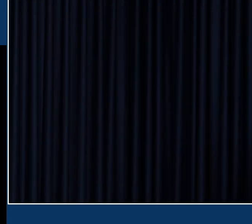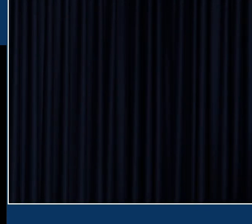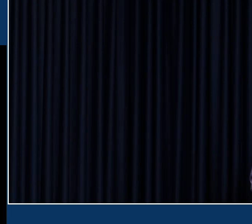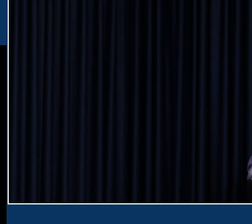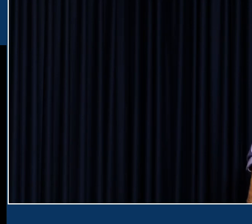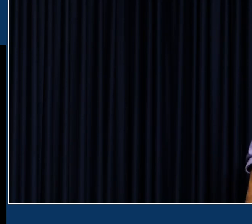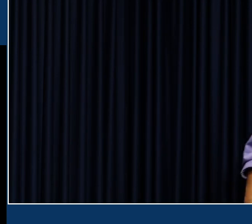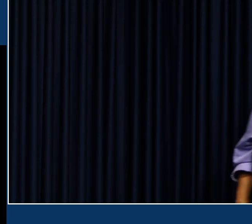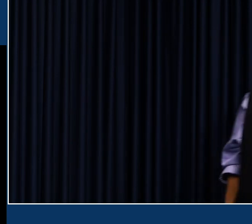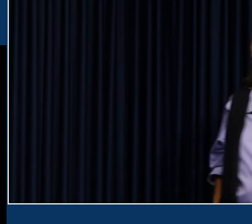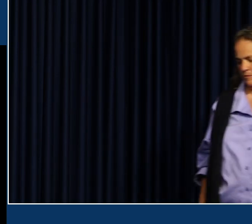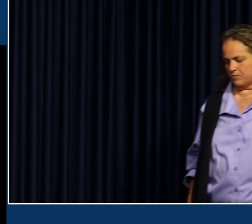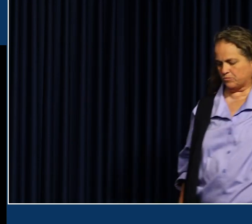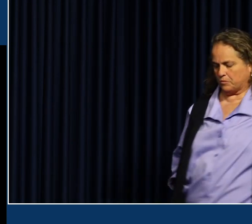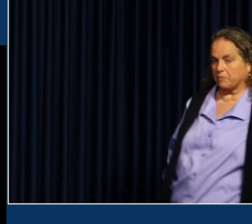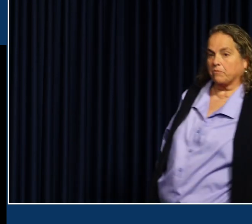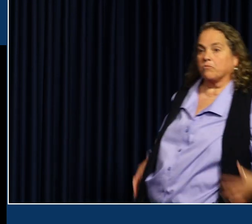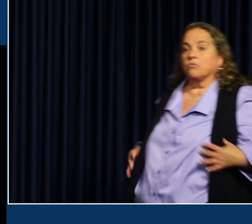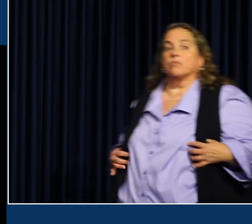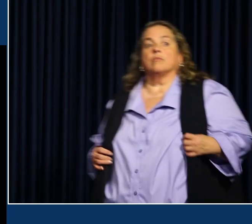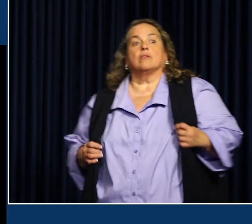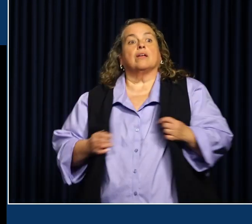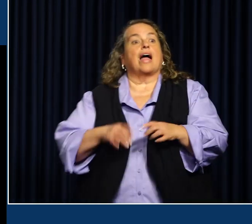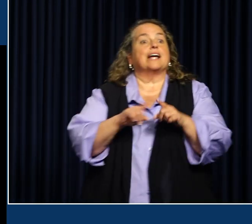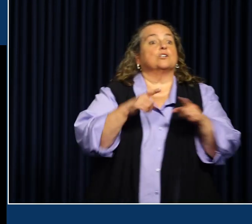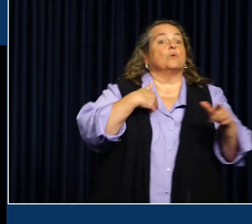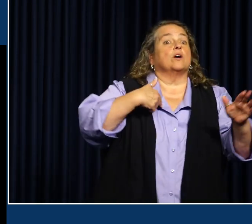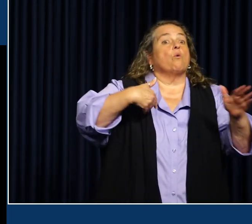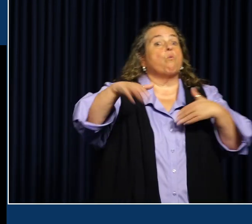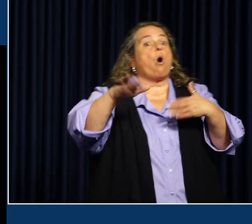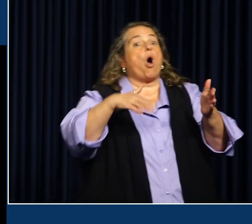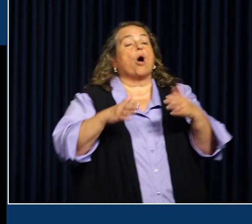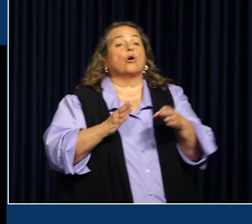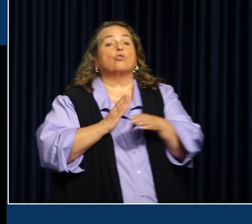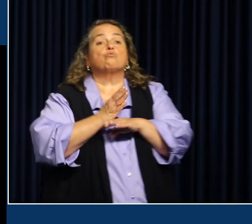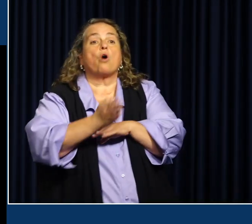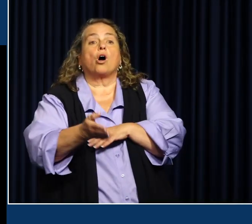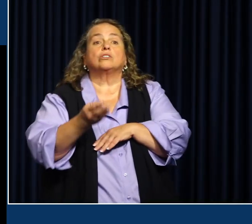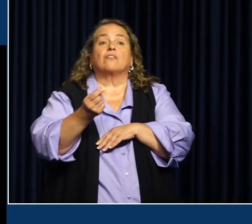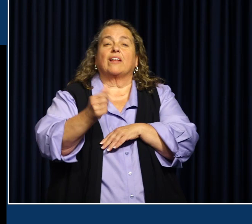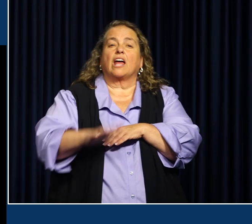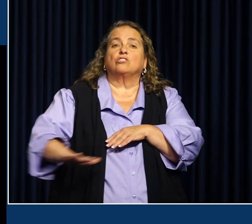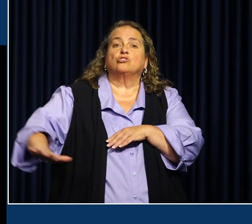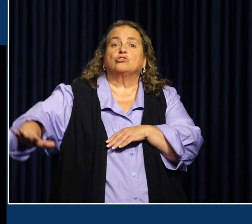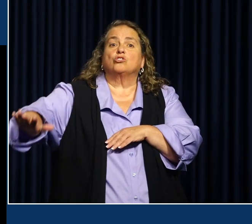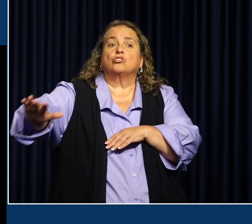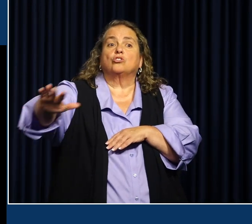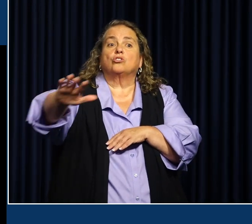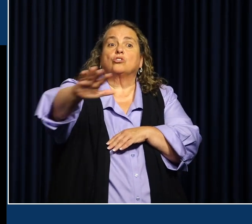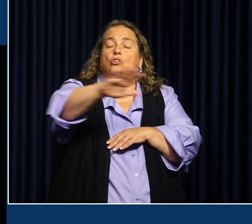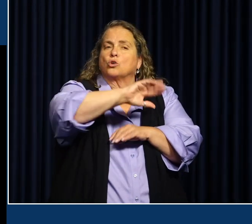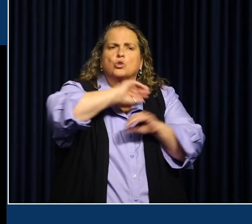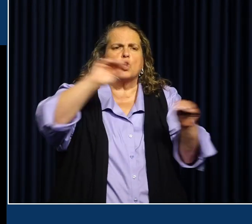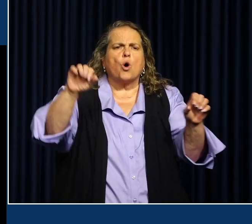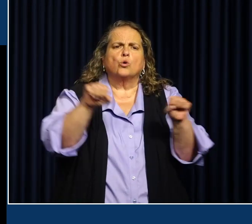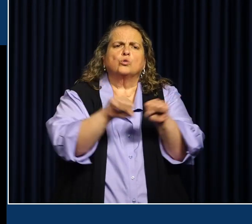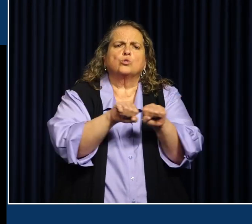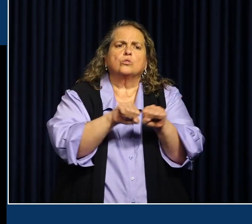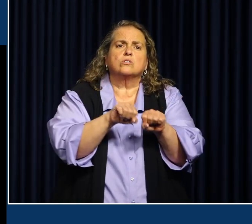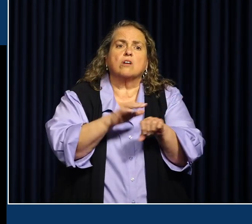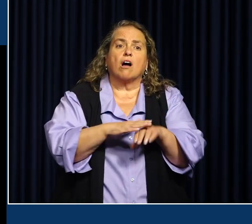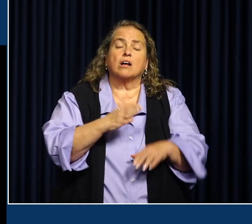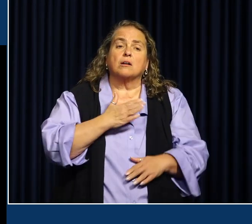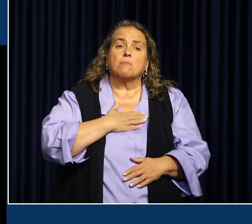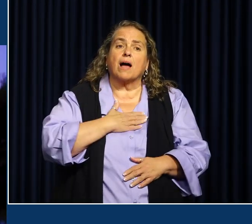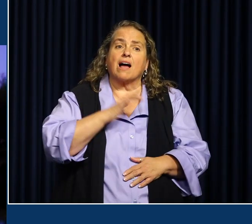Gladly walk across the desert with no shoes upon my feet to share